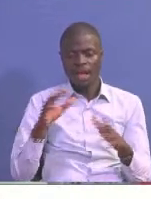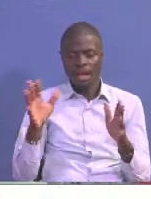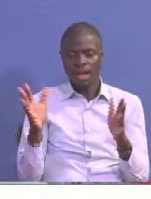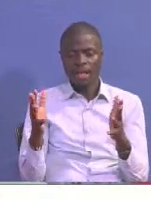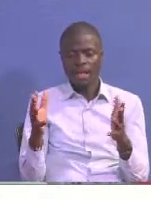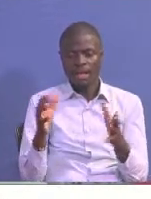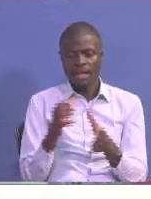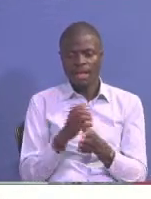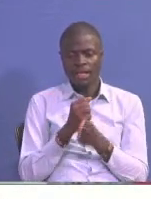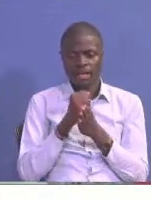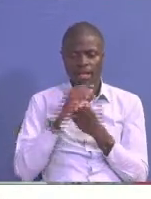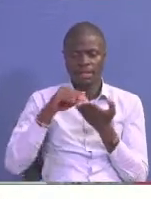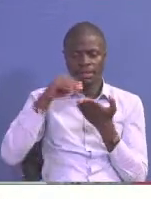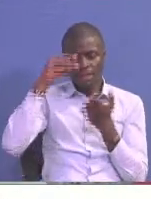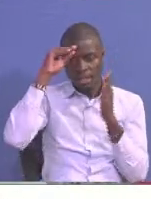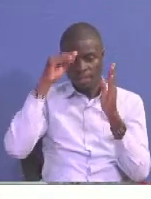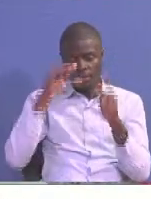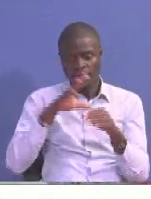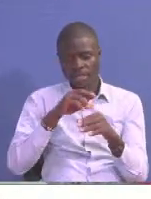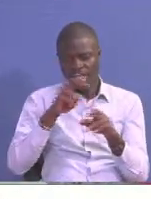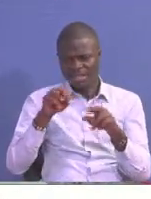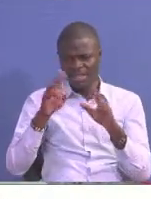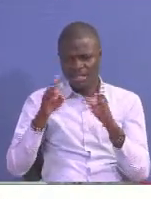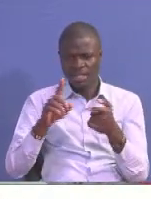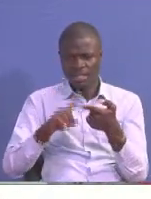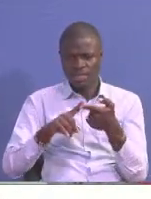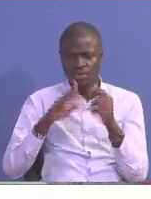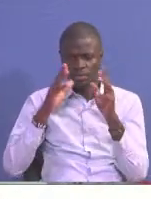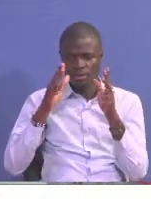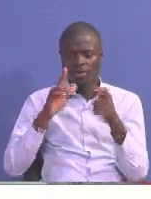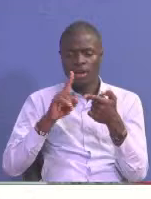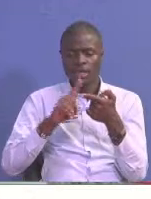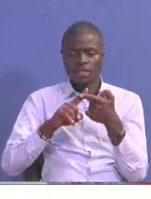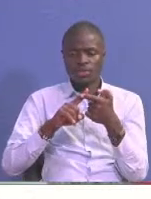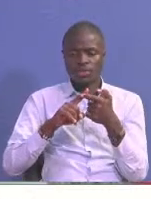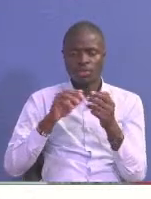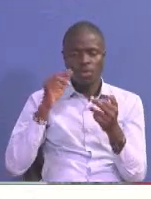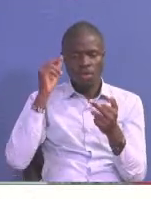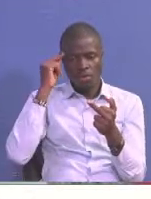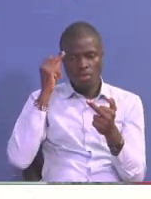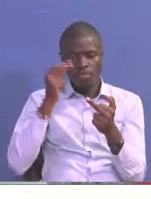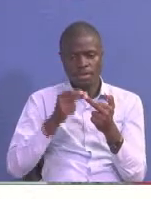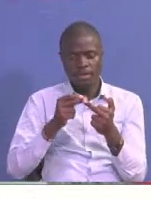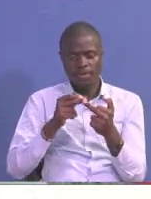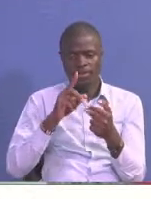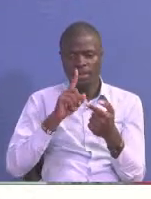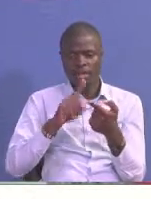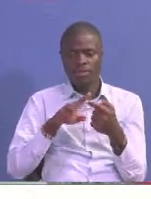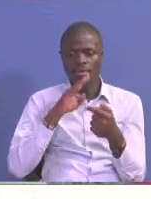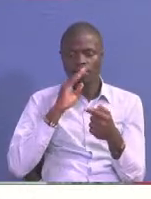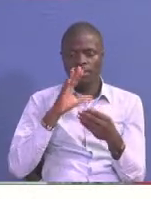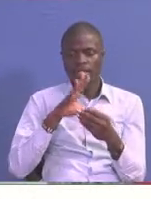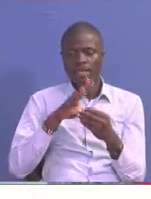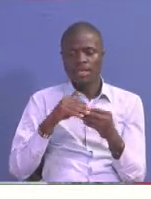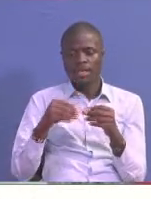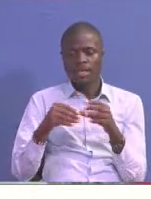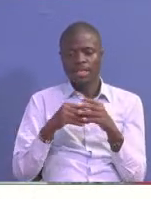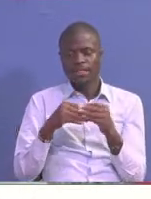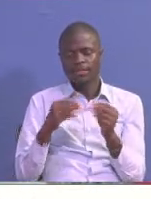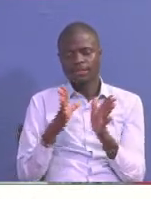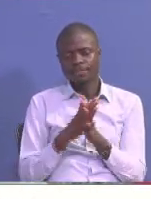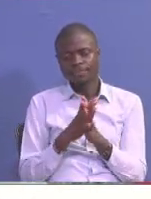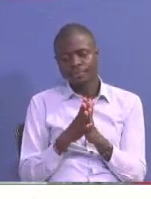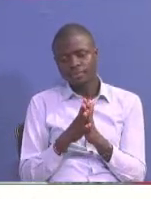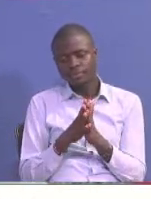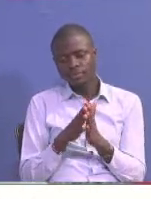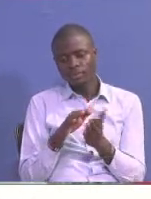encouraging our students and researchers to be committed to research objectives and to be innovators.